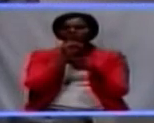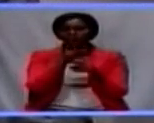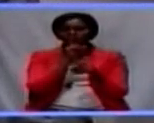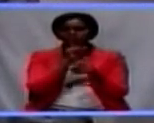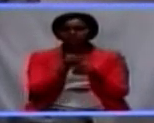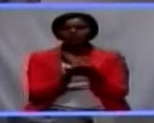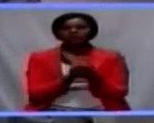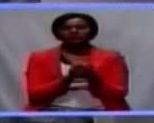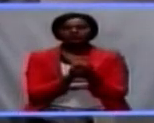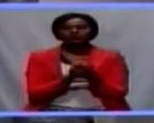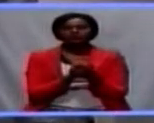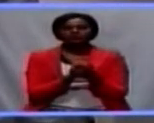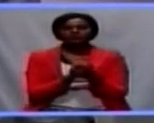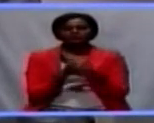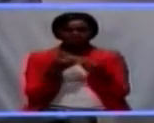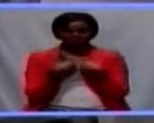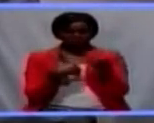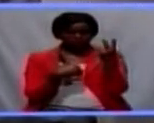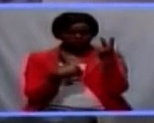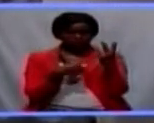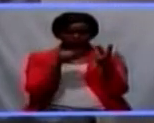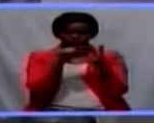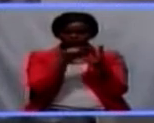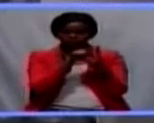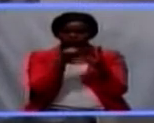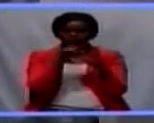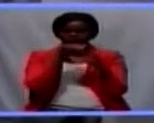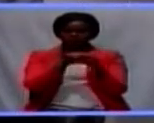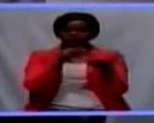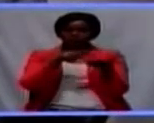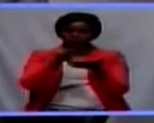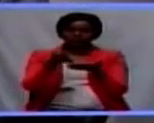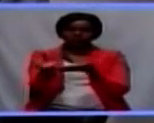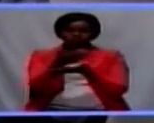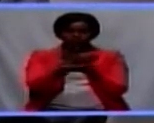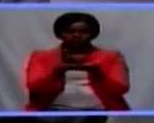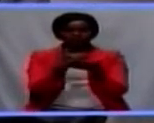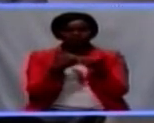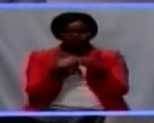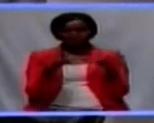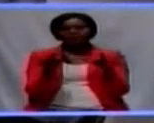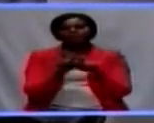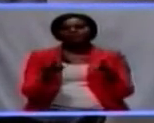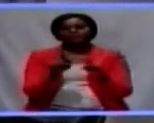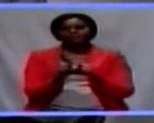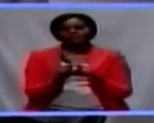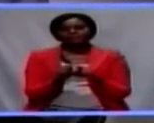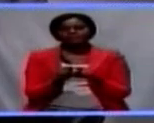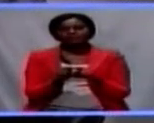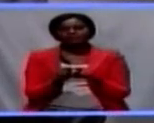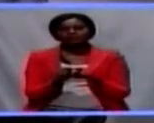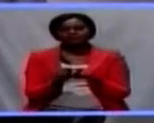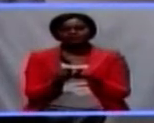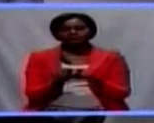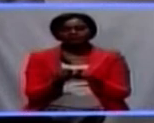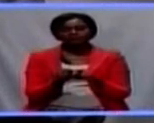okay? There are two components in tax collection. There's compliance and enforcement. Enforcement